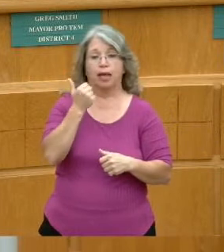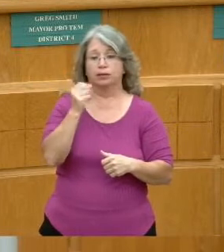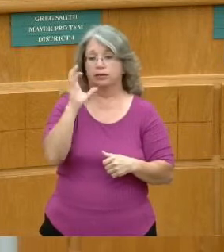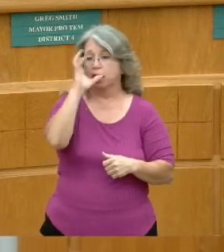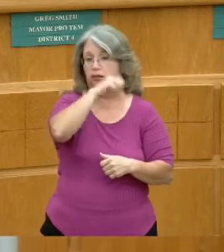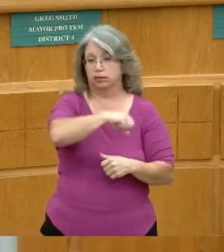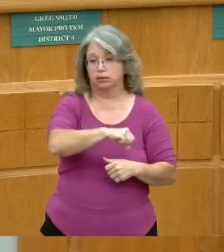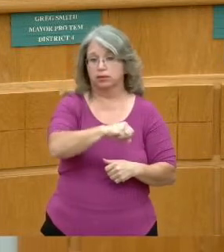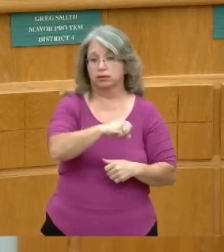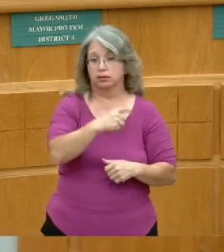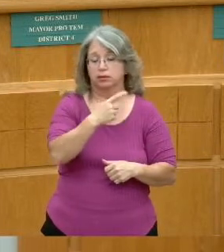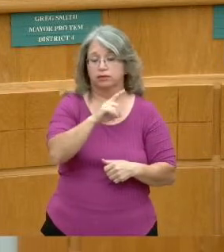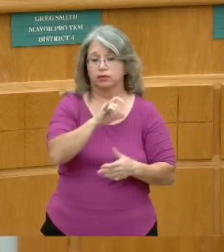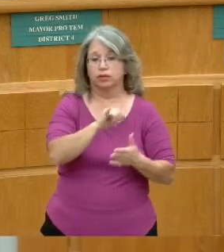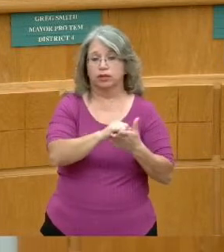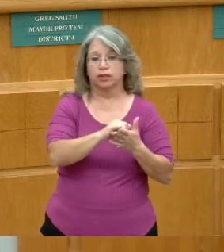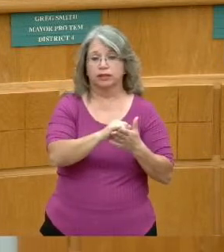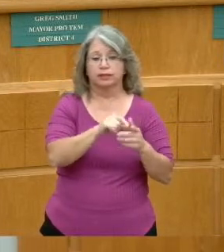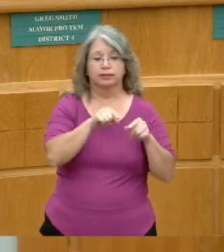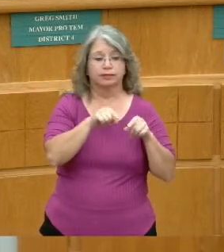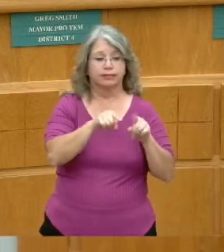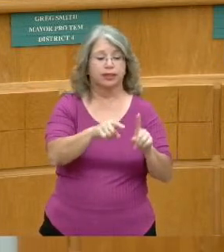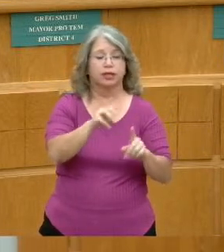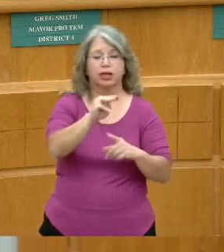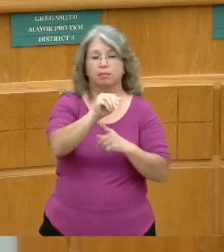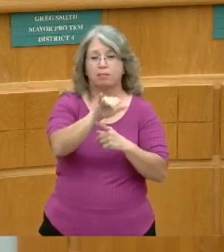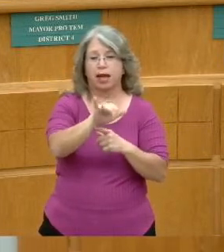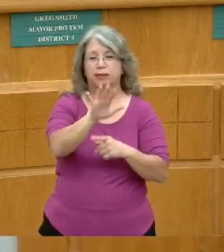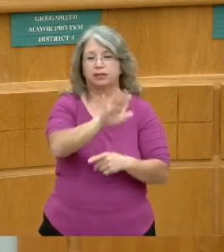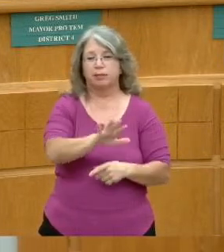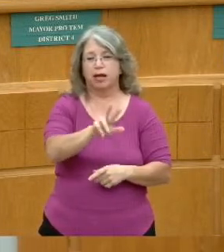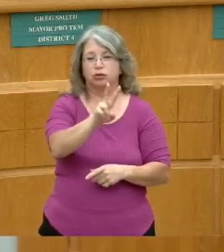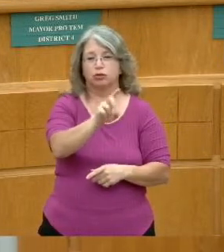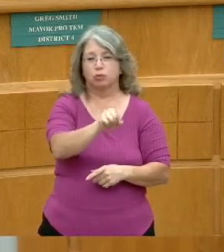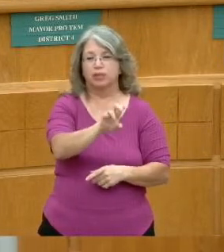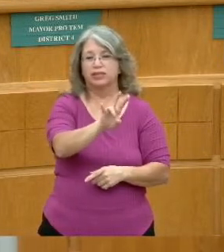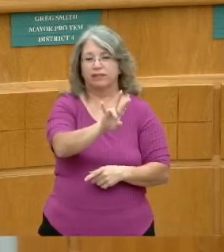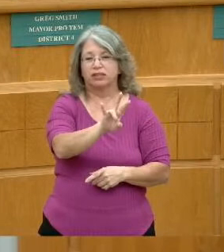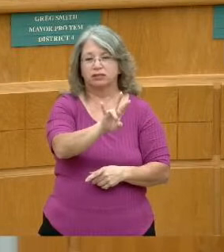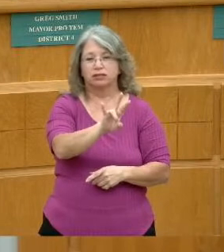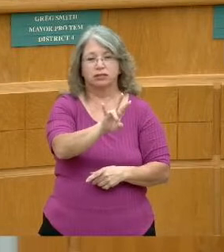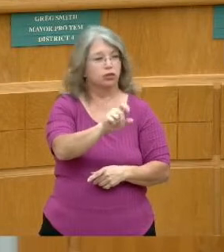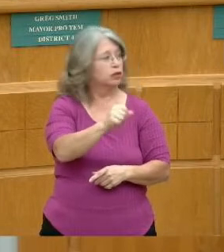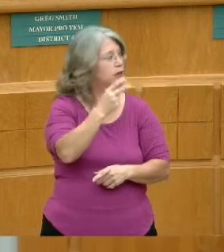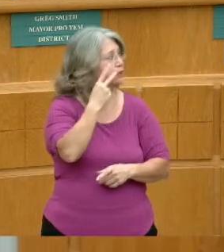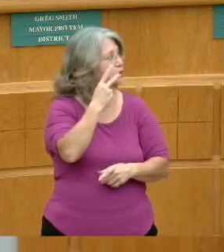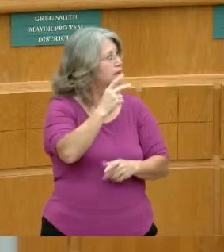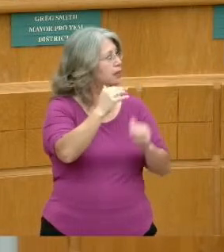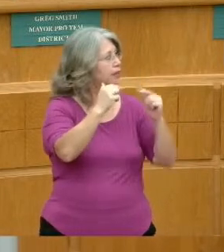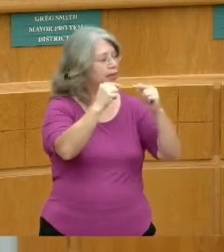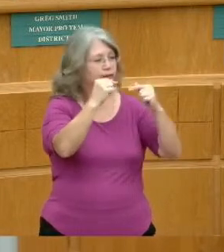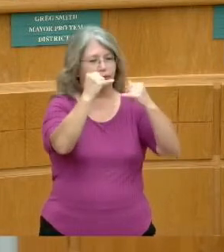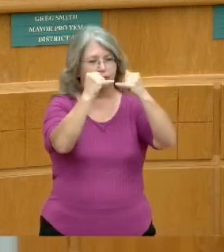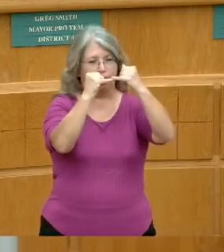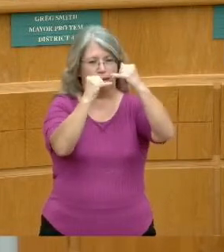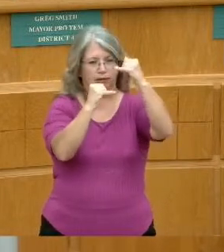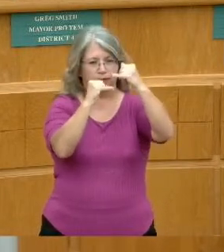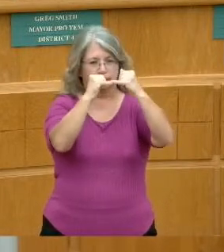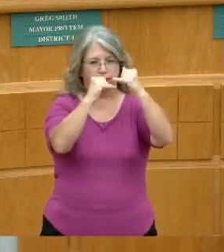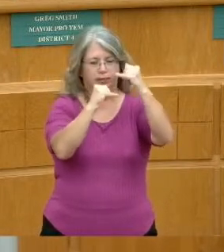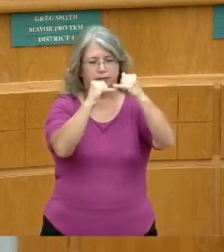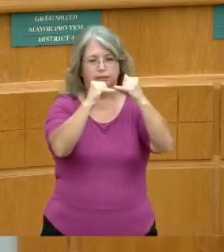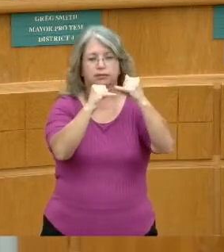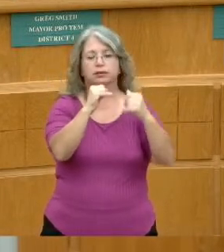value over the course of May is about 2.7. So you can see that line fit to the data. That's without interventions.